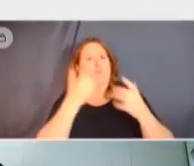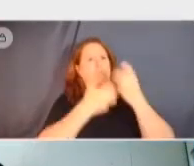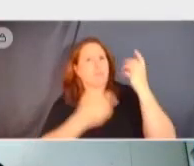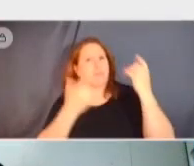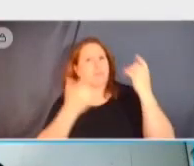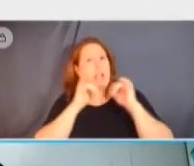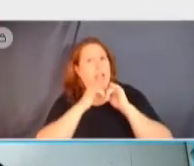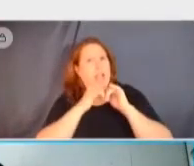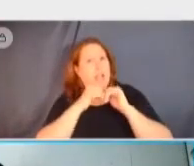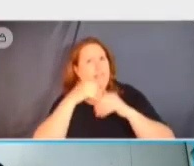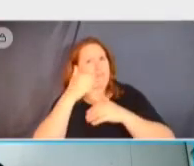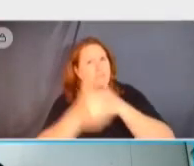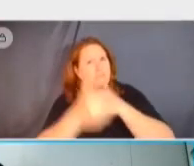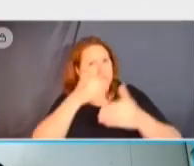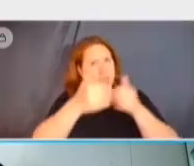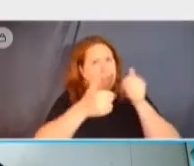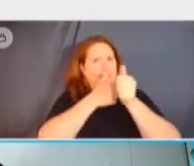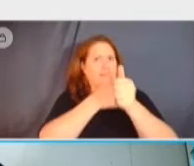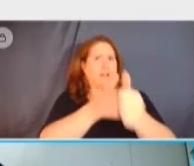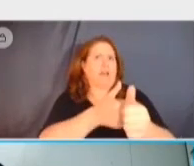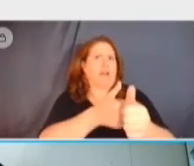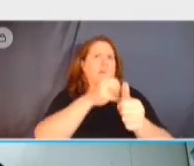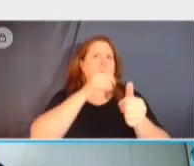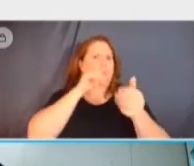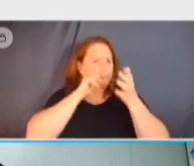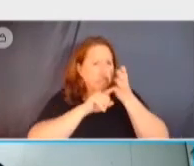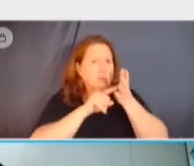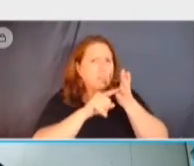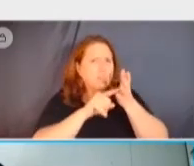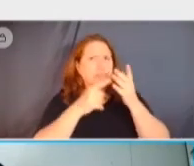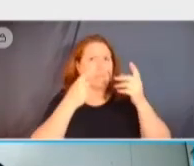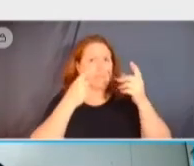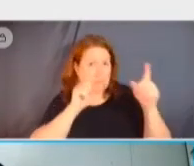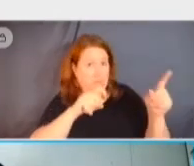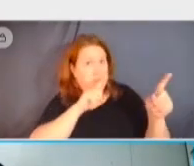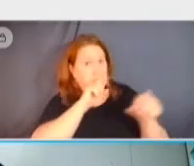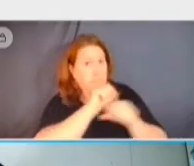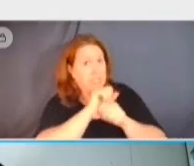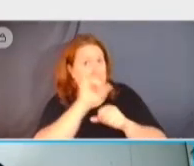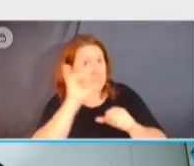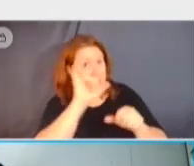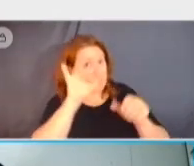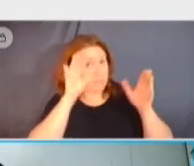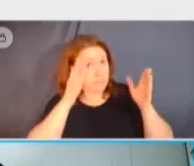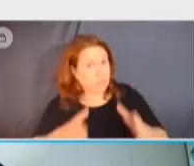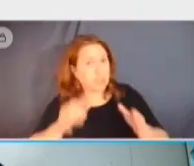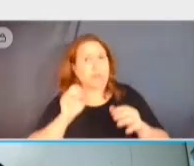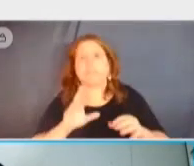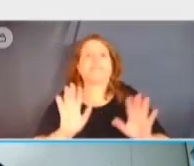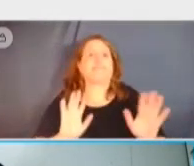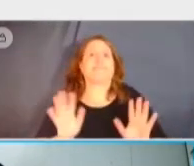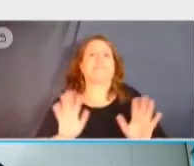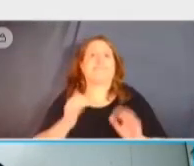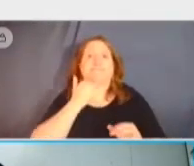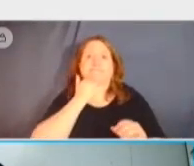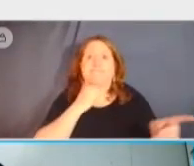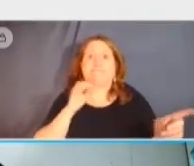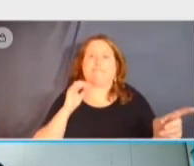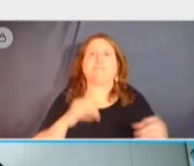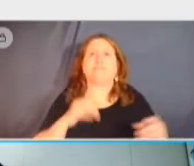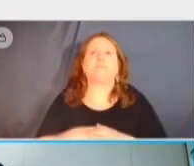process itself requires that, because you have to actually complete the document that would go to the voter if you find a mismatch.